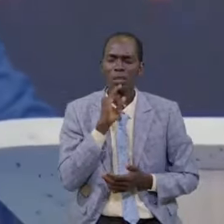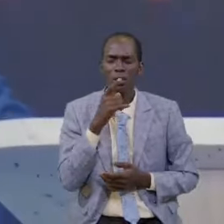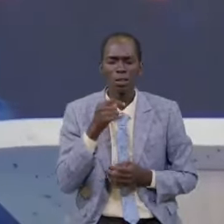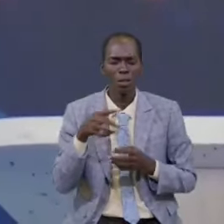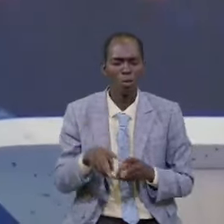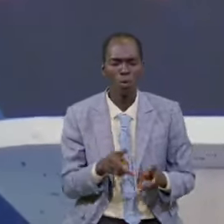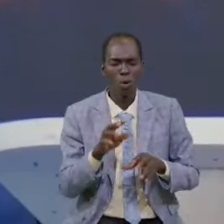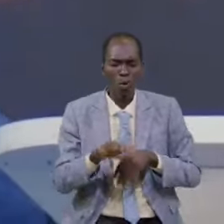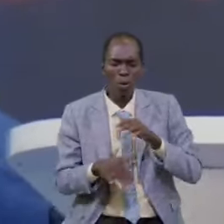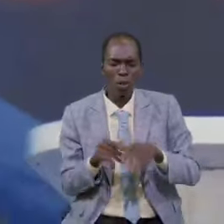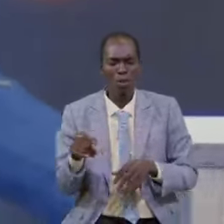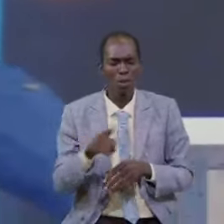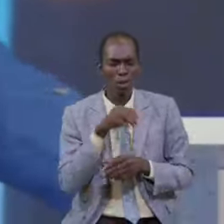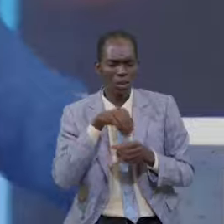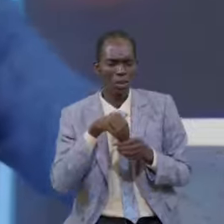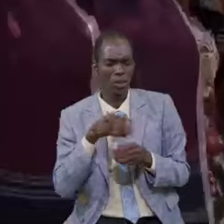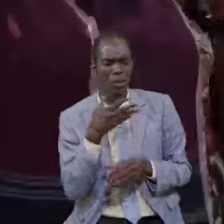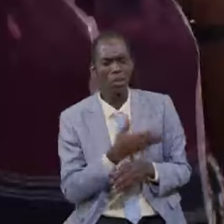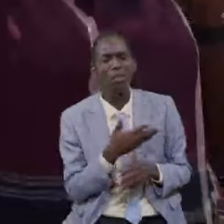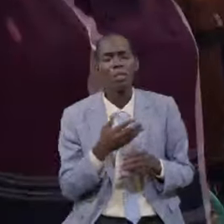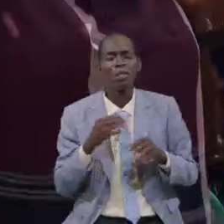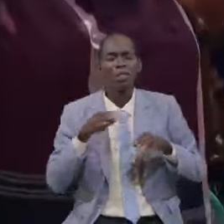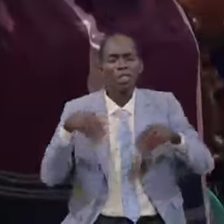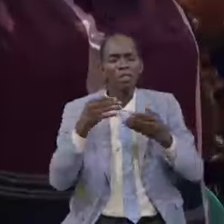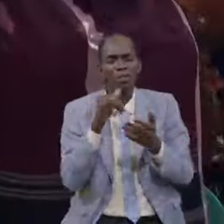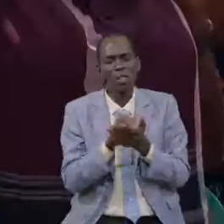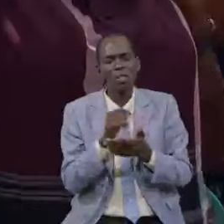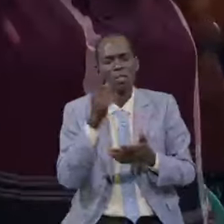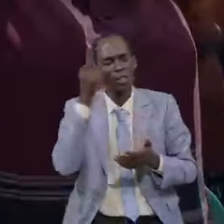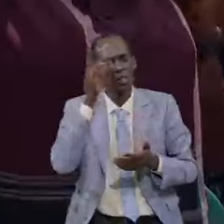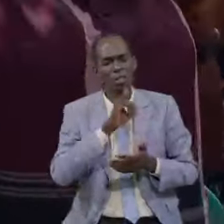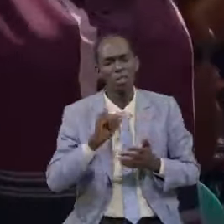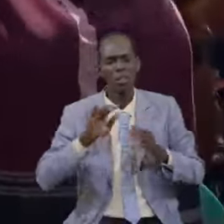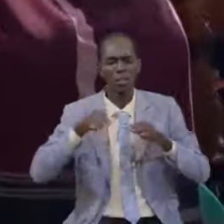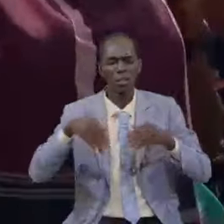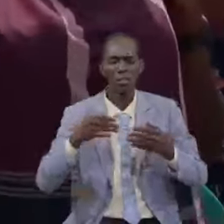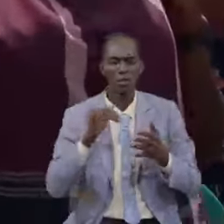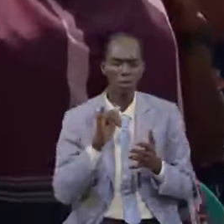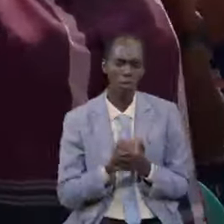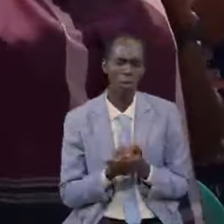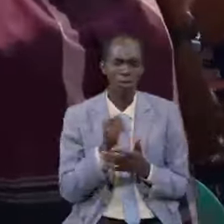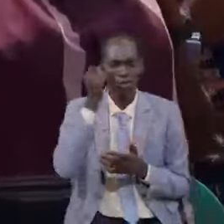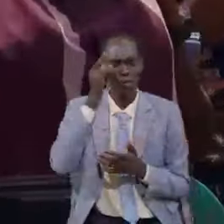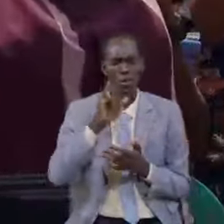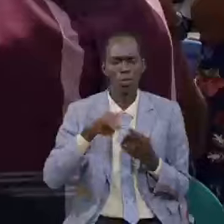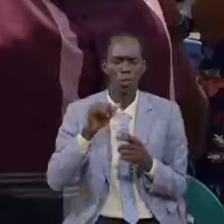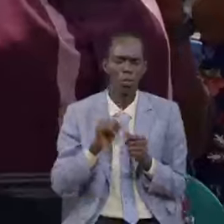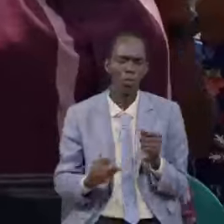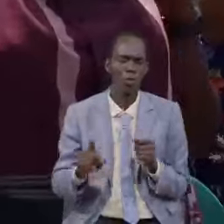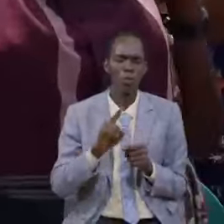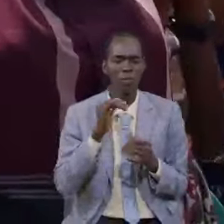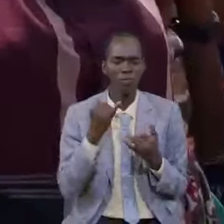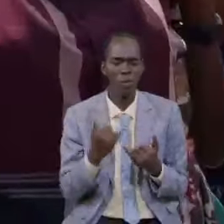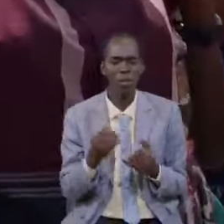that understanding, that vision, give that to everyone right now in Jesus' name. Put testimony